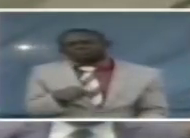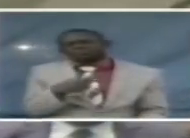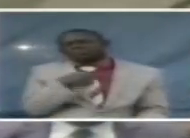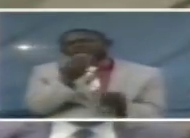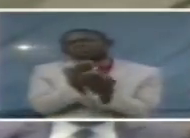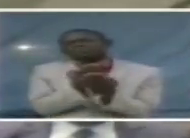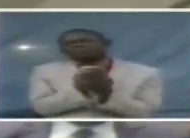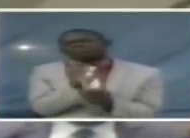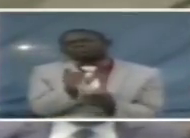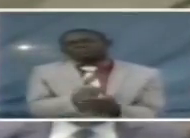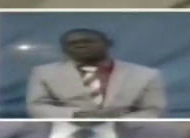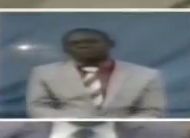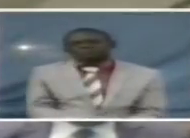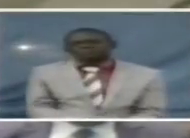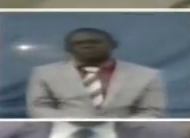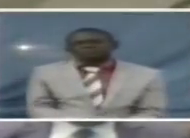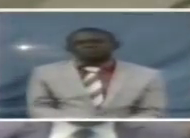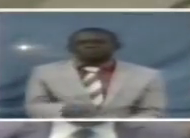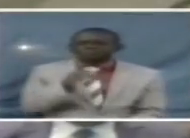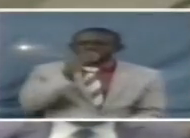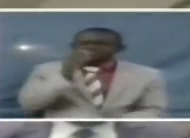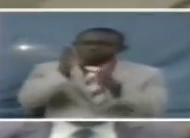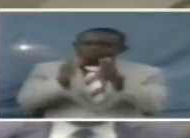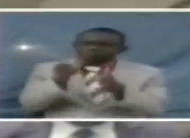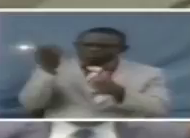VAT. Mr. Speaker,